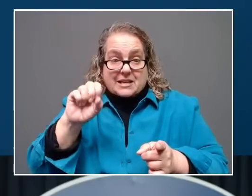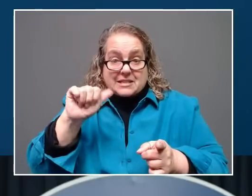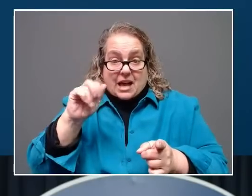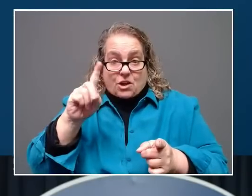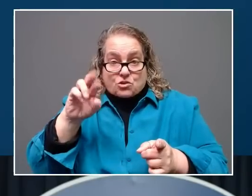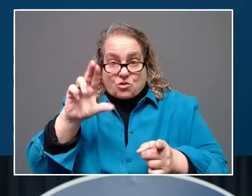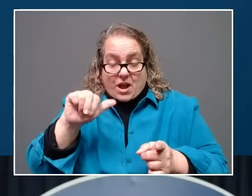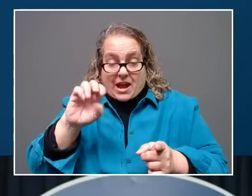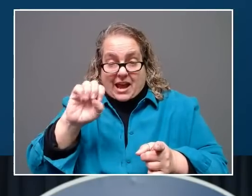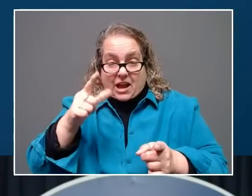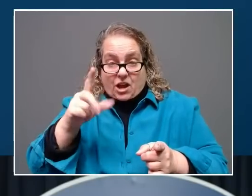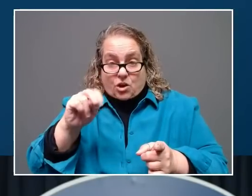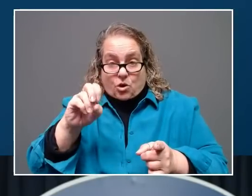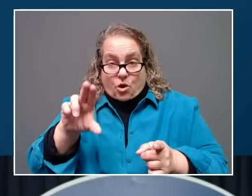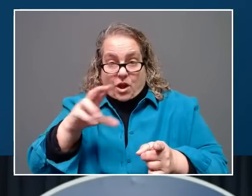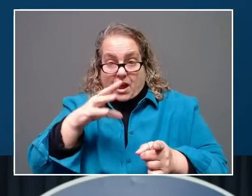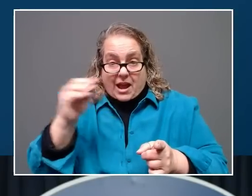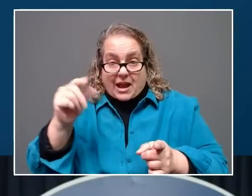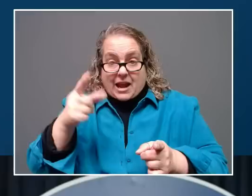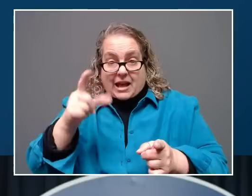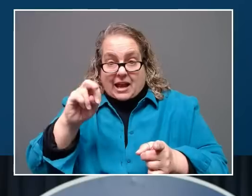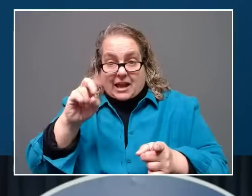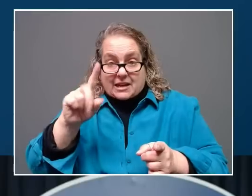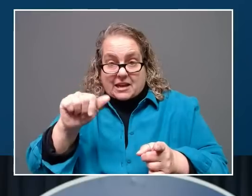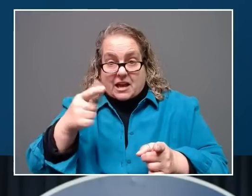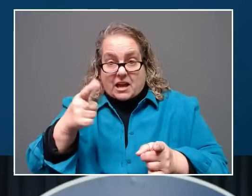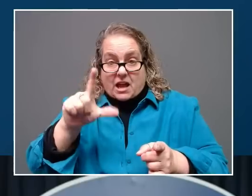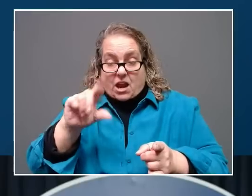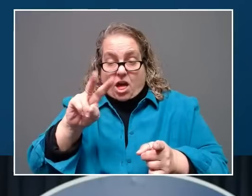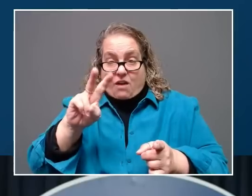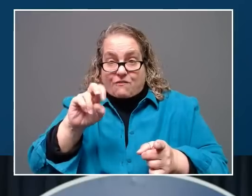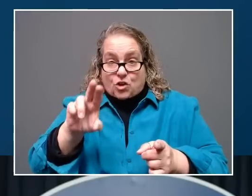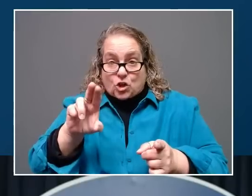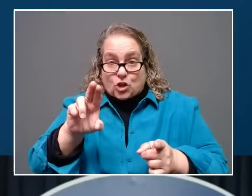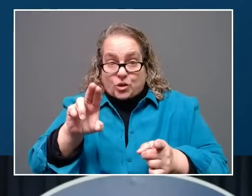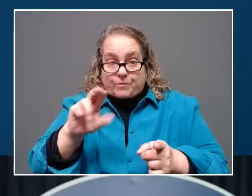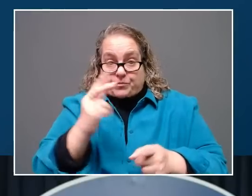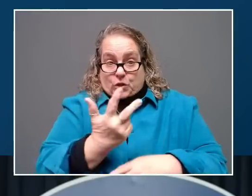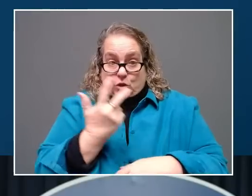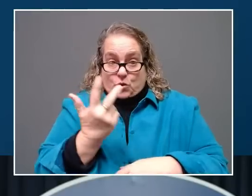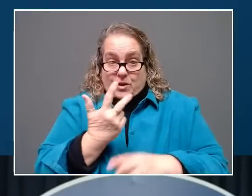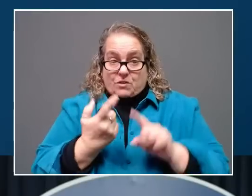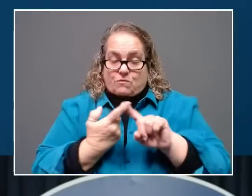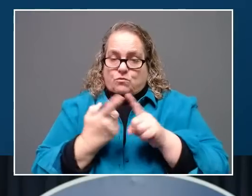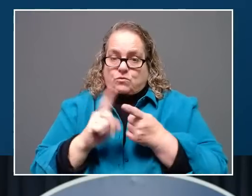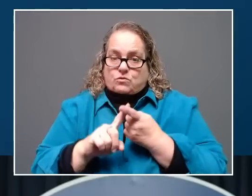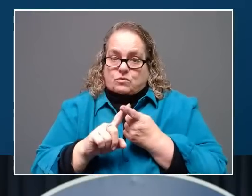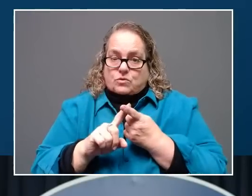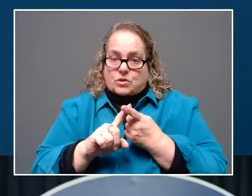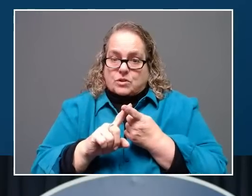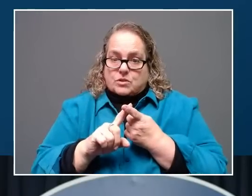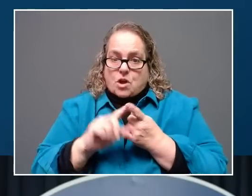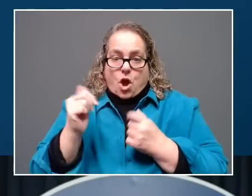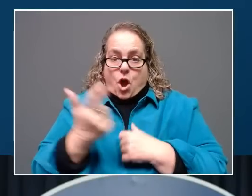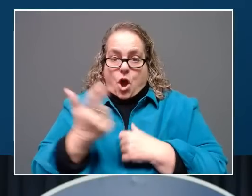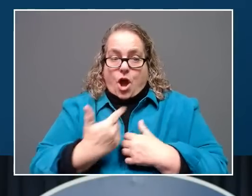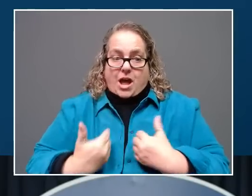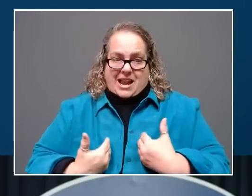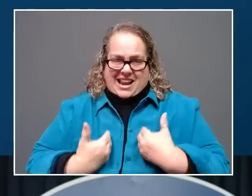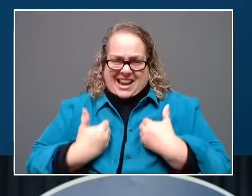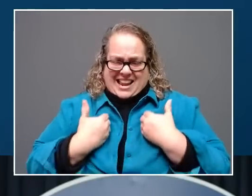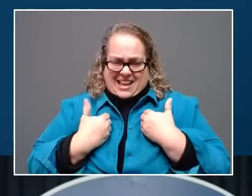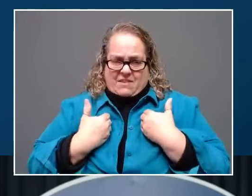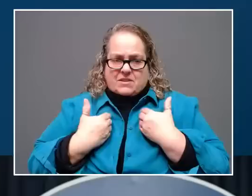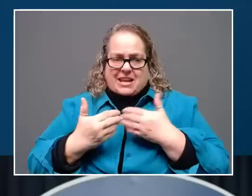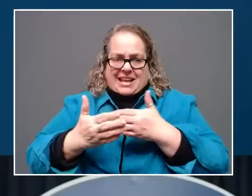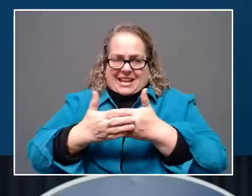and Glenda Glover. These are 3 friends that all lived right around each other